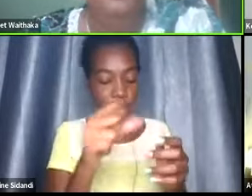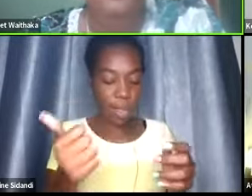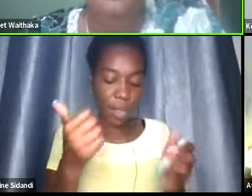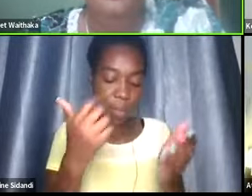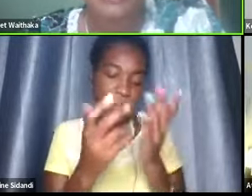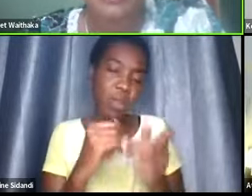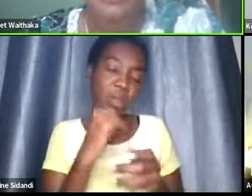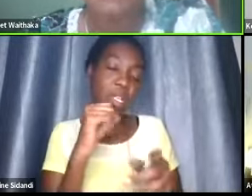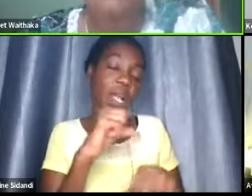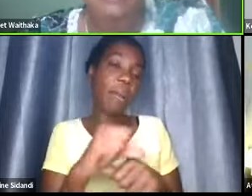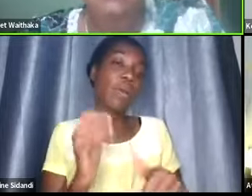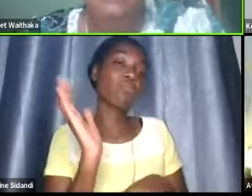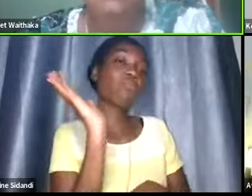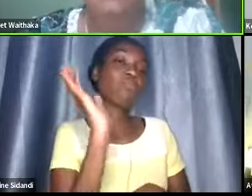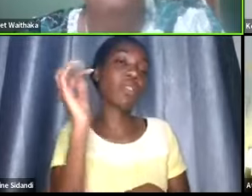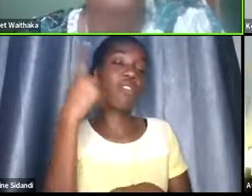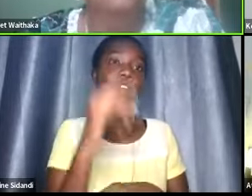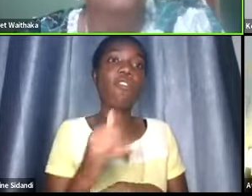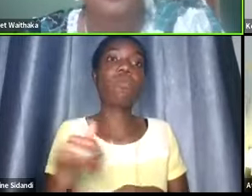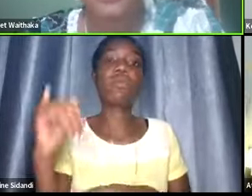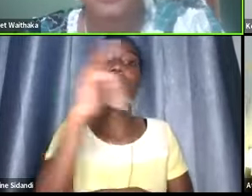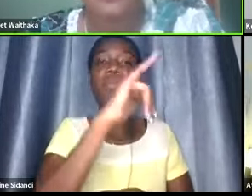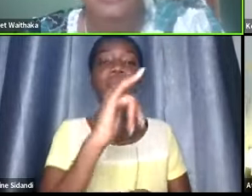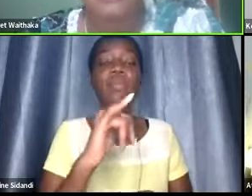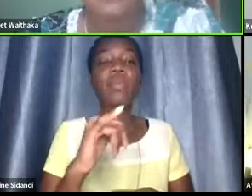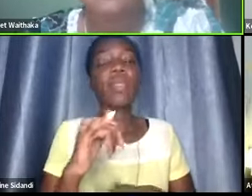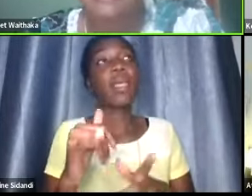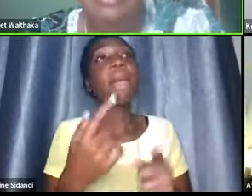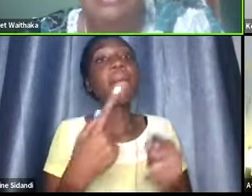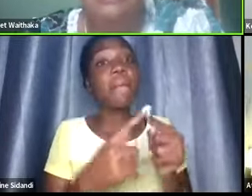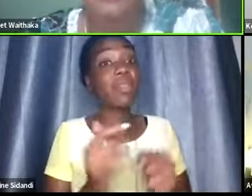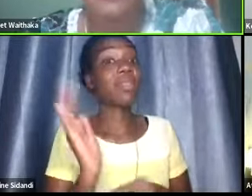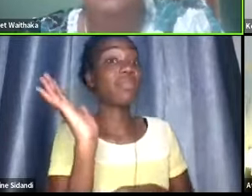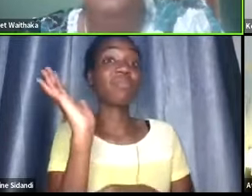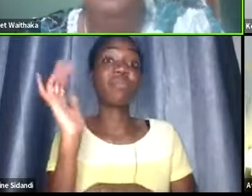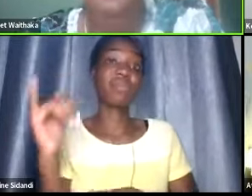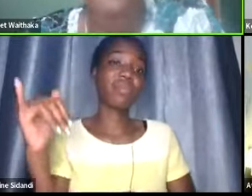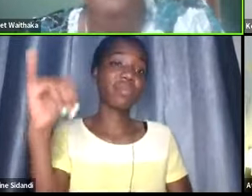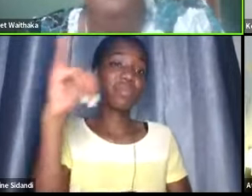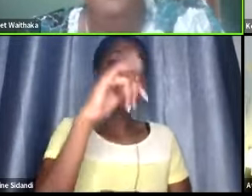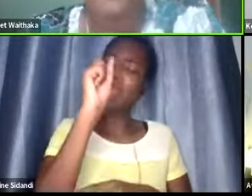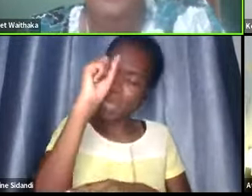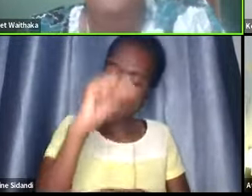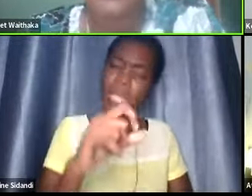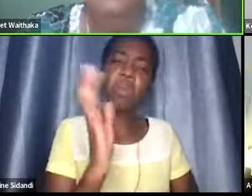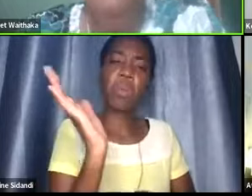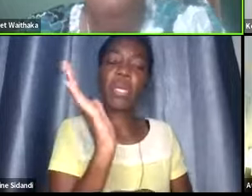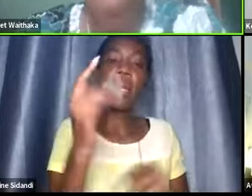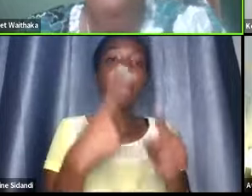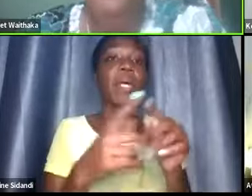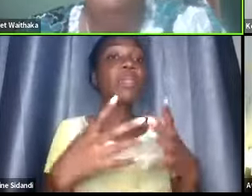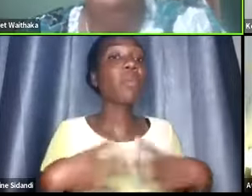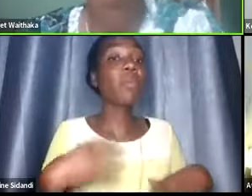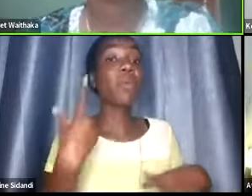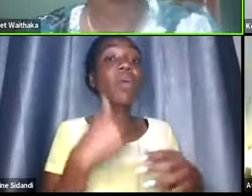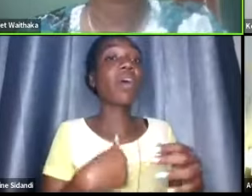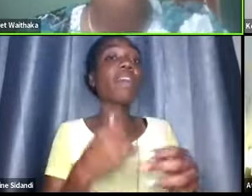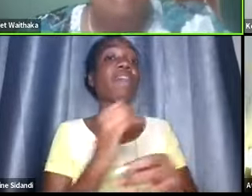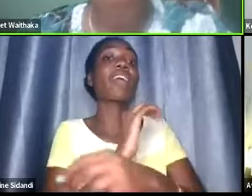So what and cabin crew is also a very good career. Is yes, it is a waiter, but you see, for people who have energy, there are people who are